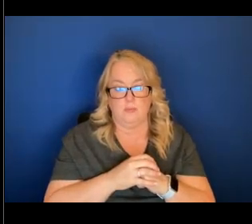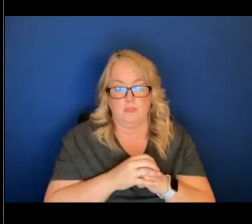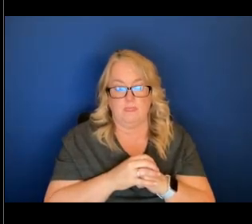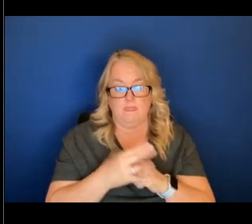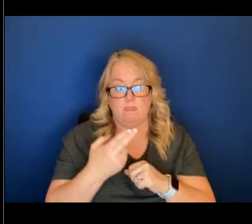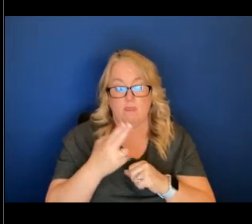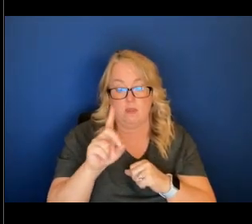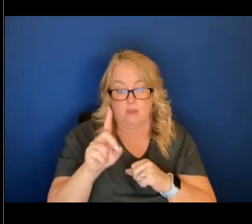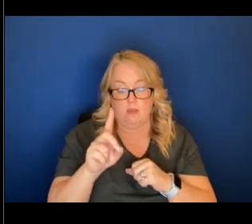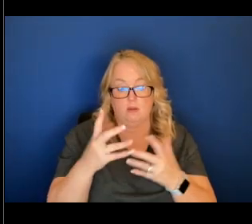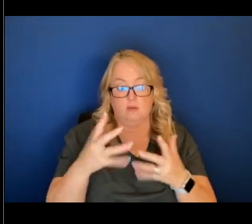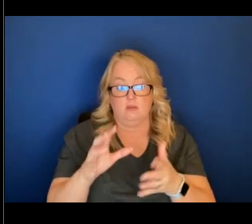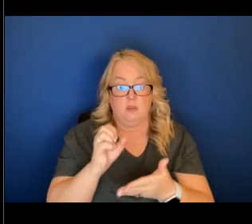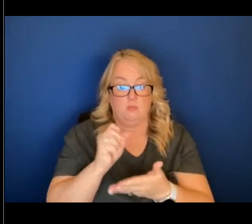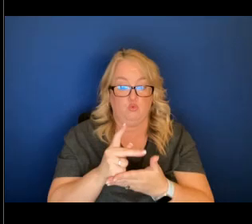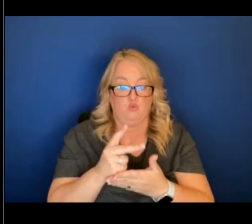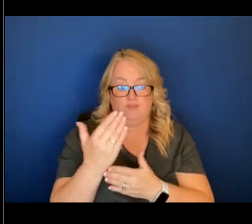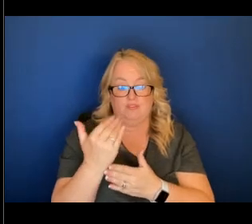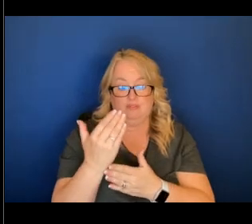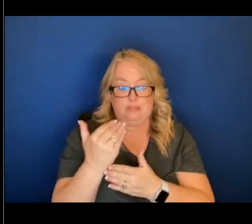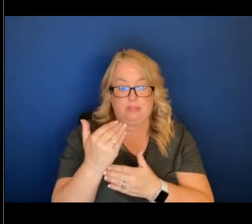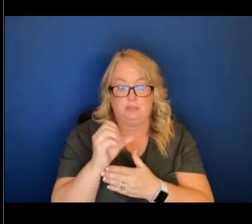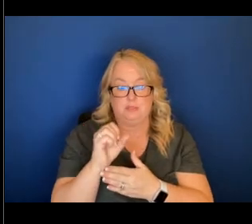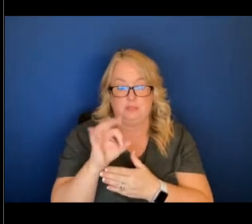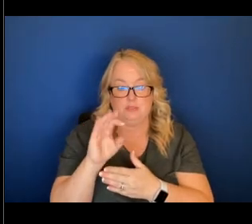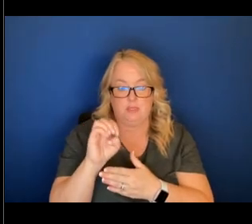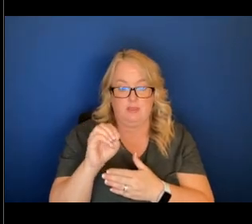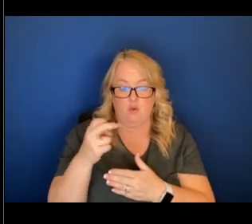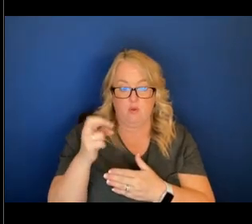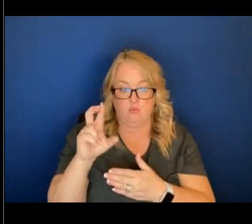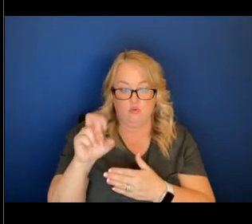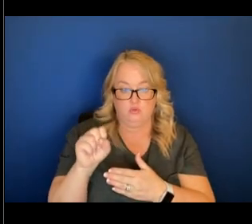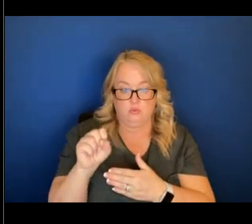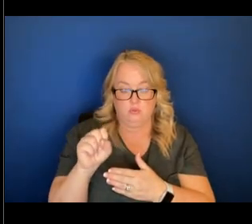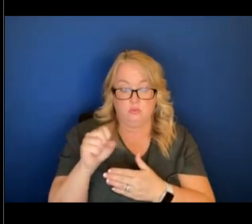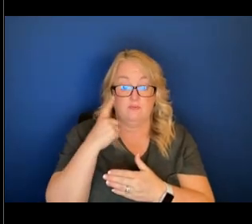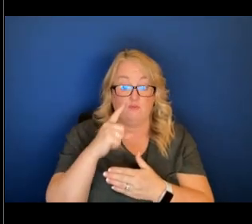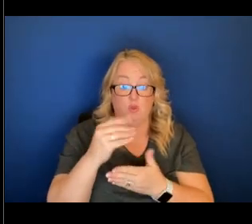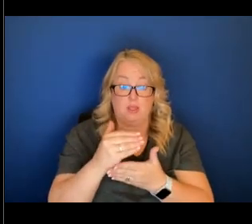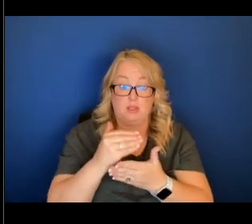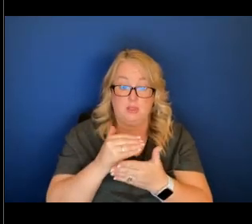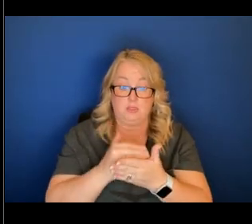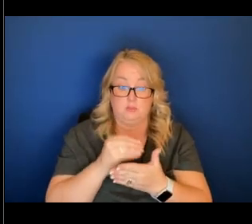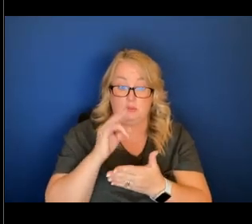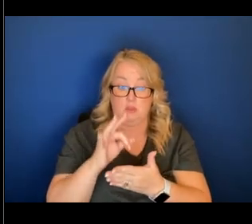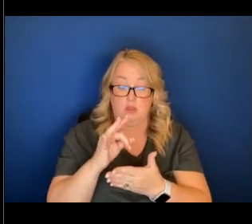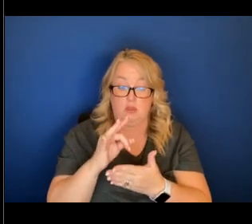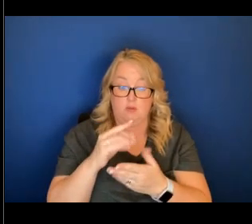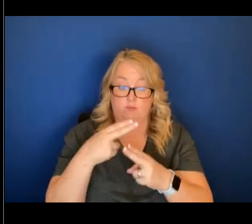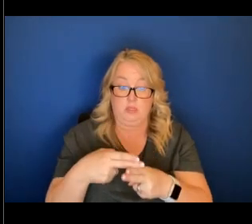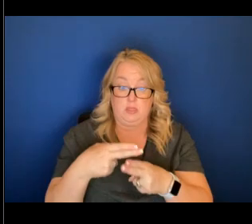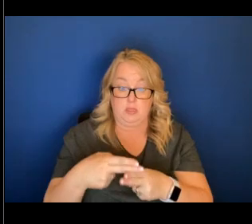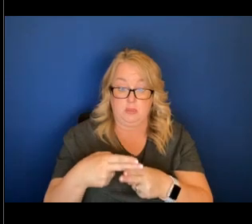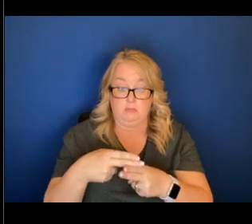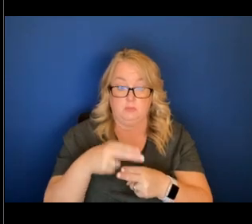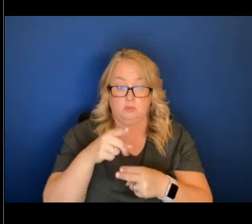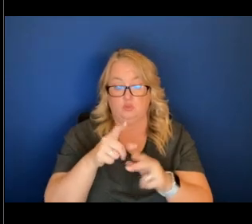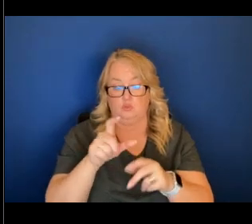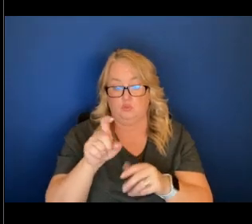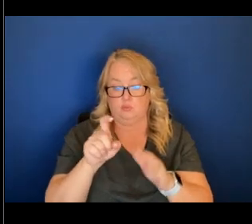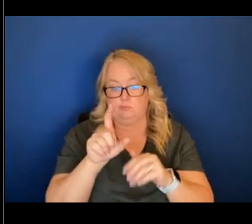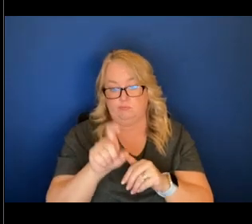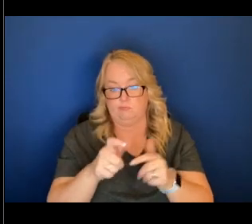HUD has approved 15 safe harbors. For a list of HUD-approved safe harbors, scan